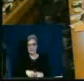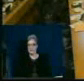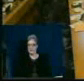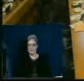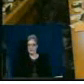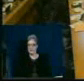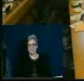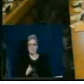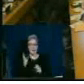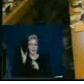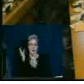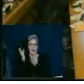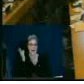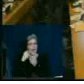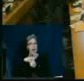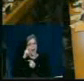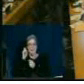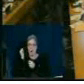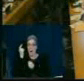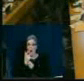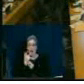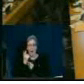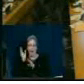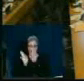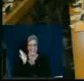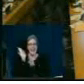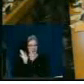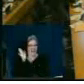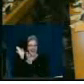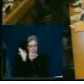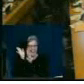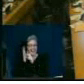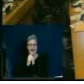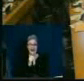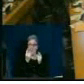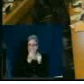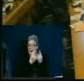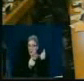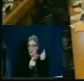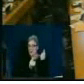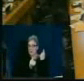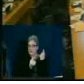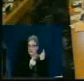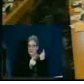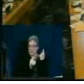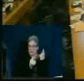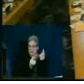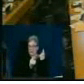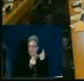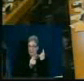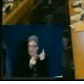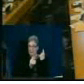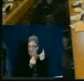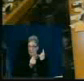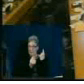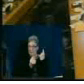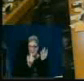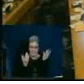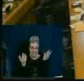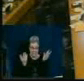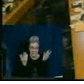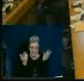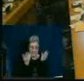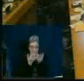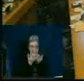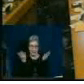All in favor? I got to have all in favor. Aye. Are there any opposed? Hearing none, it must have been